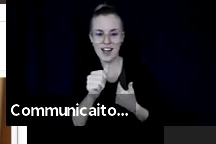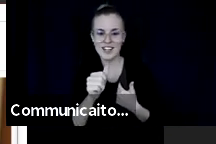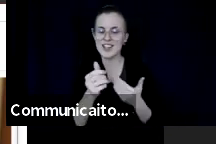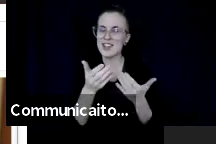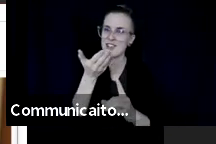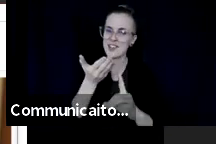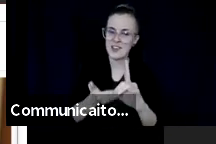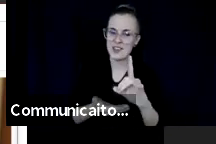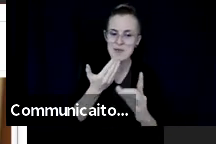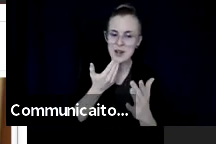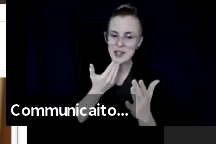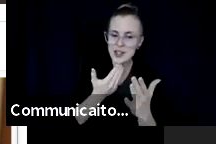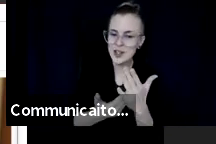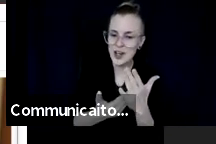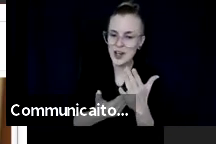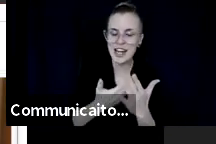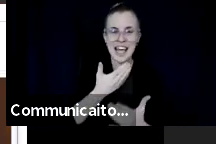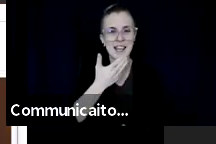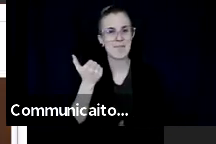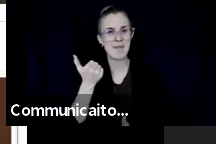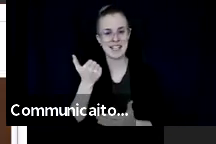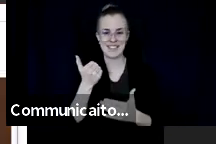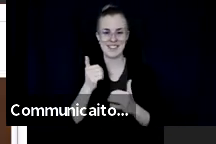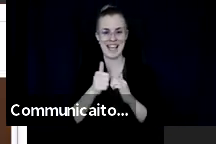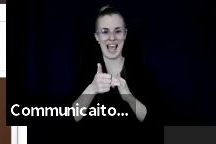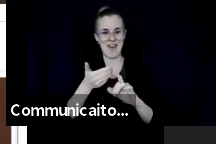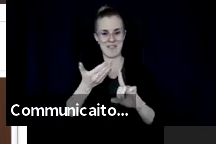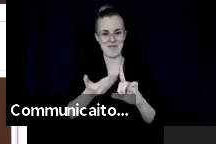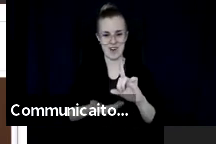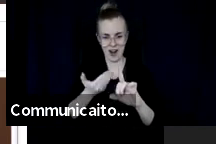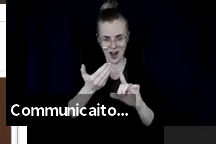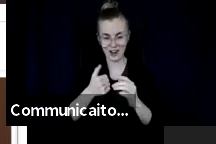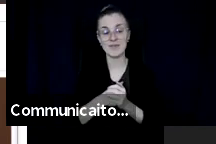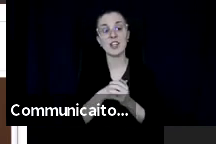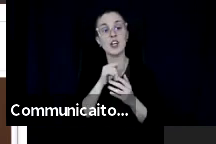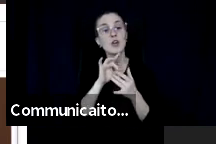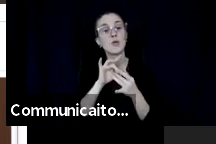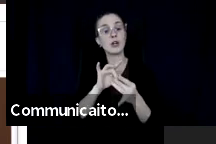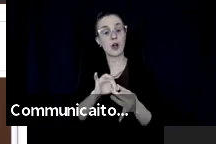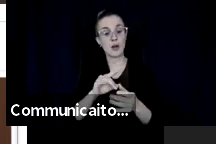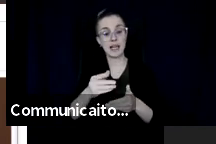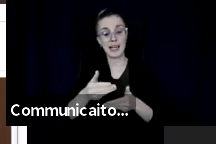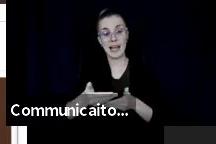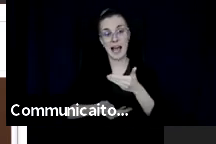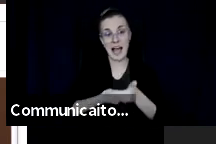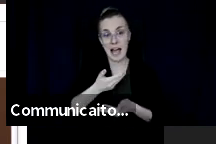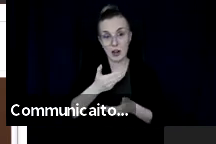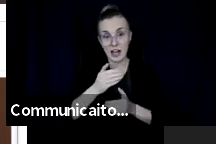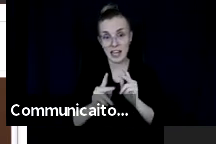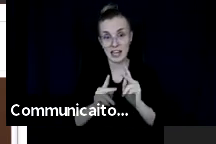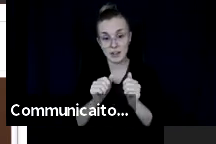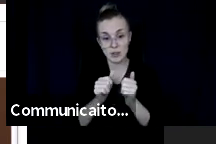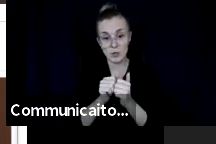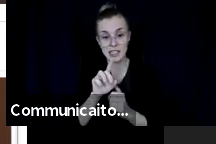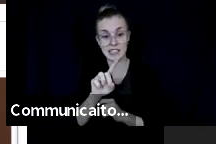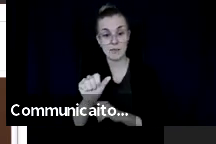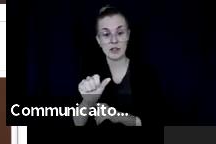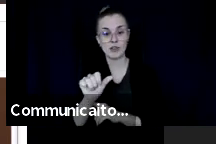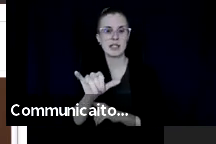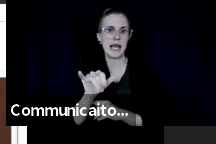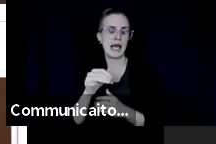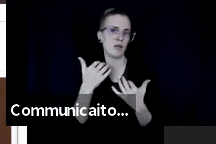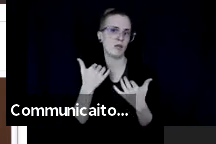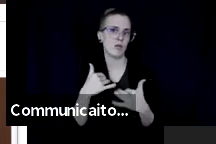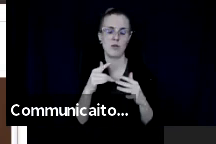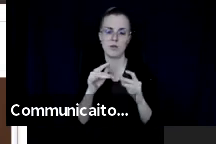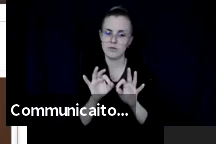best way, the way you are. Regarding hiring individuals with these disabilities is one of the utmost important tasks that we face